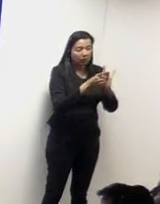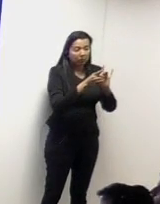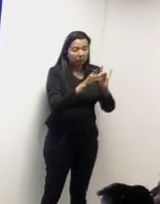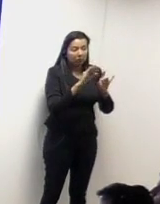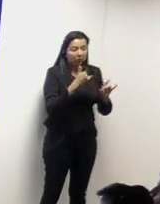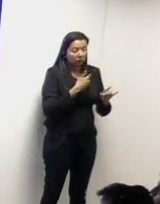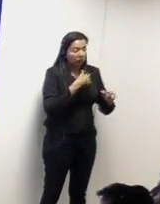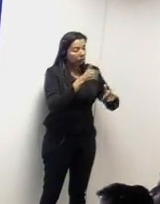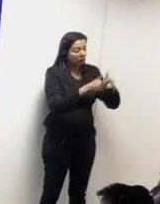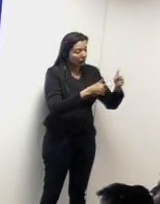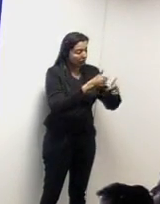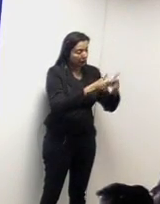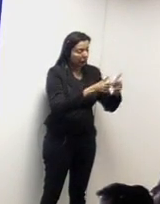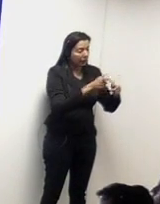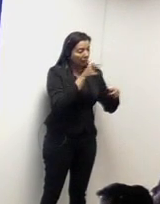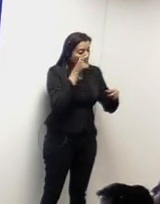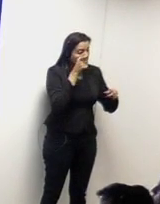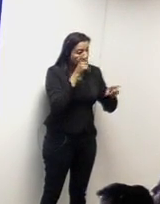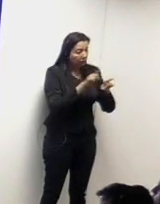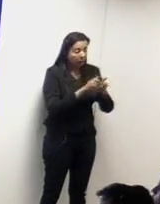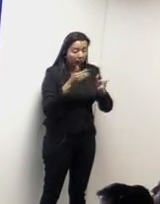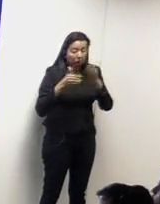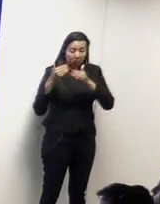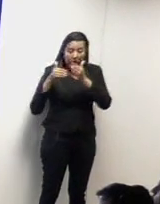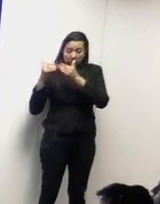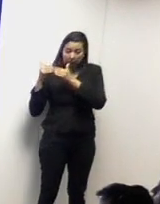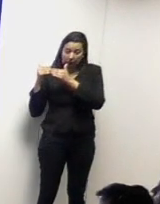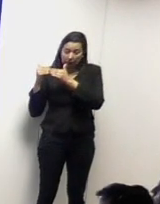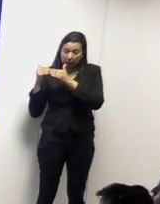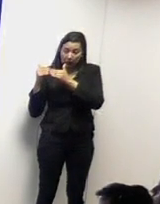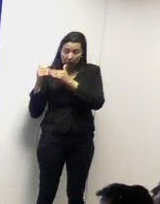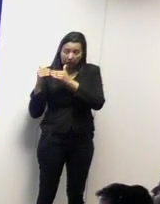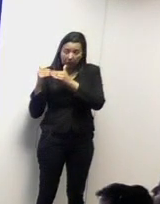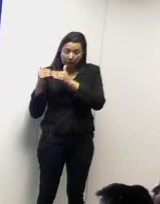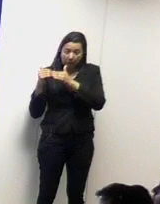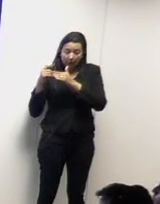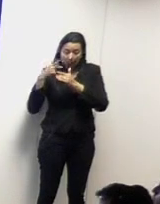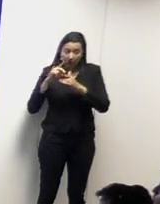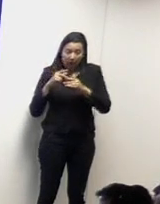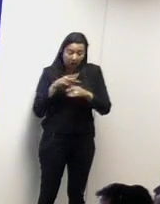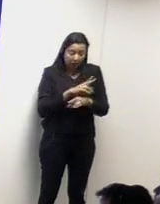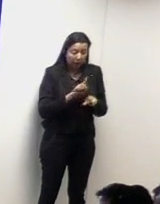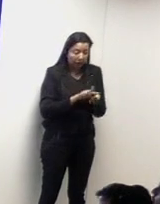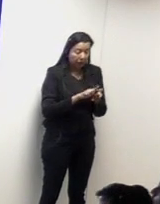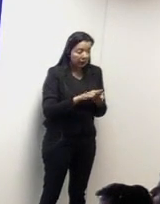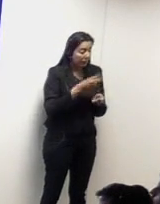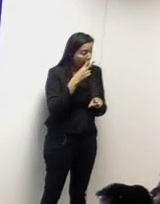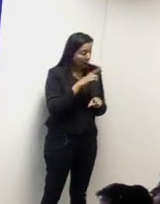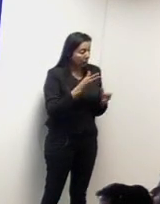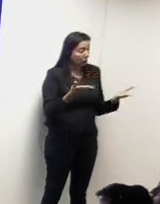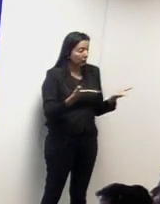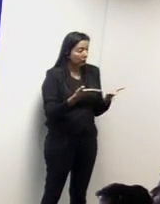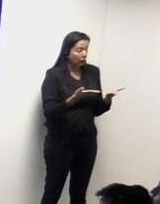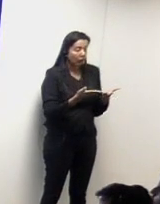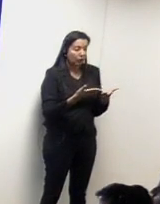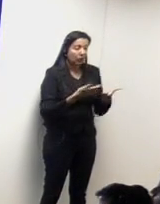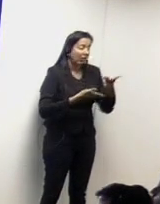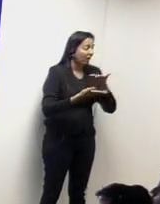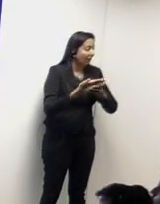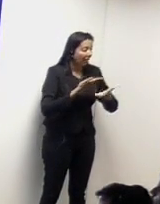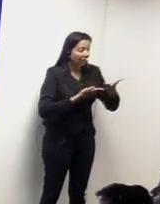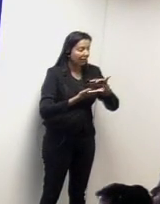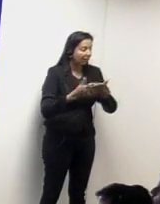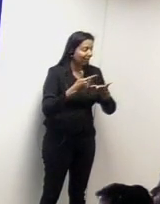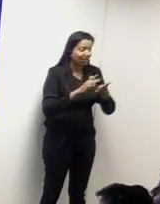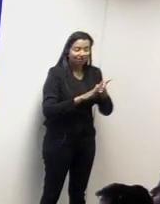well-intentioned actions in the past to the consequences we see today. We don't see the relationship.